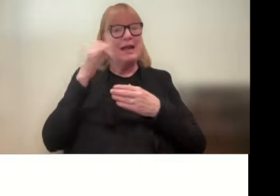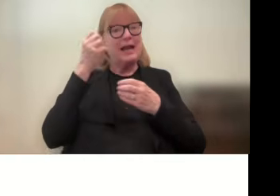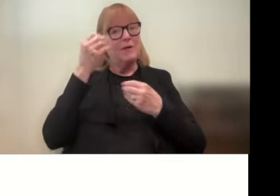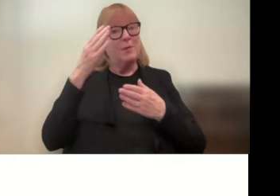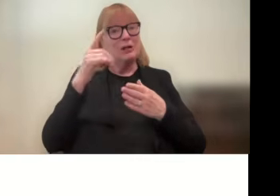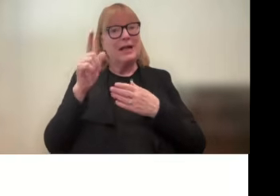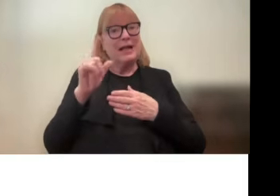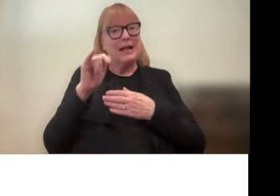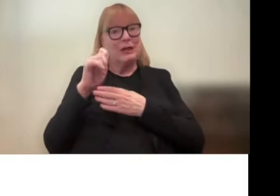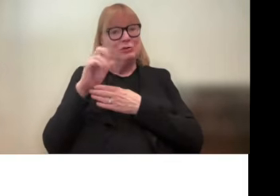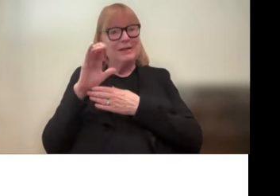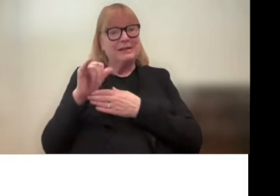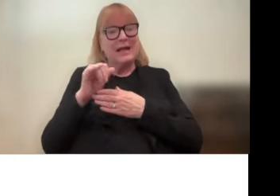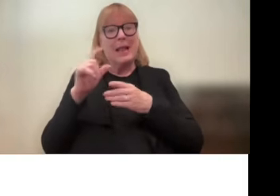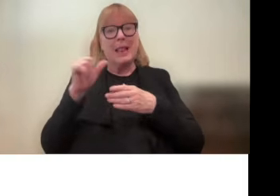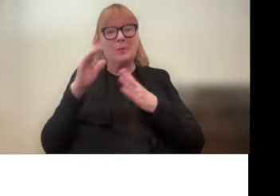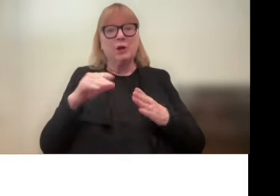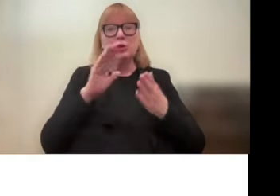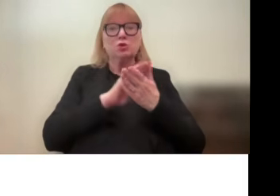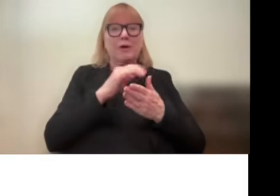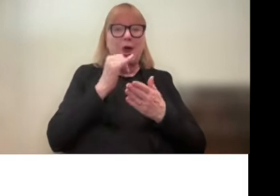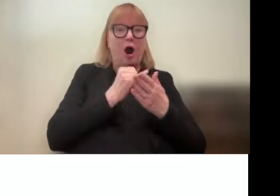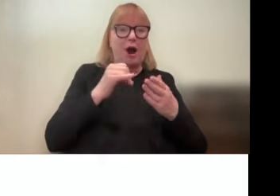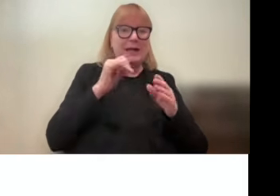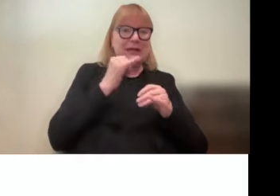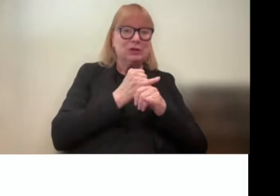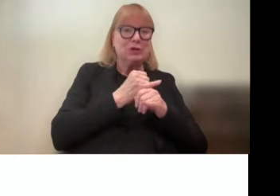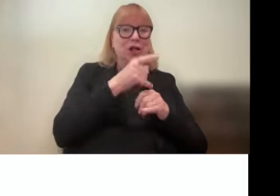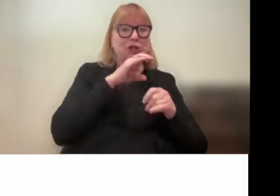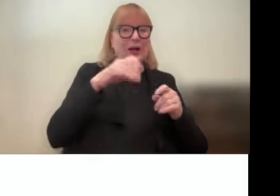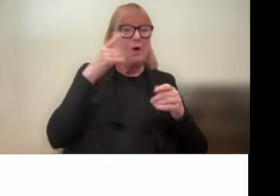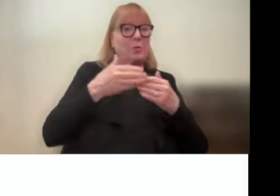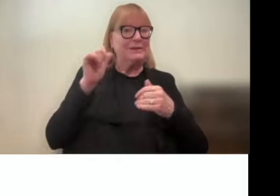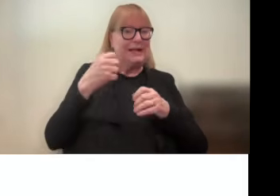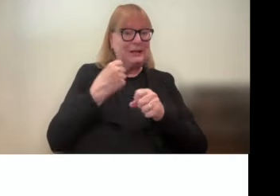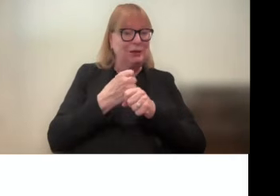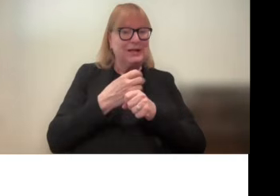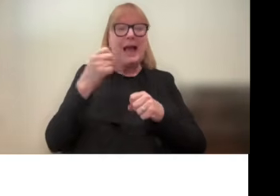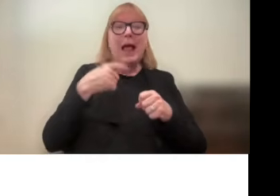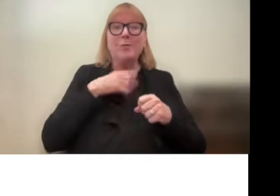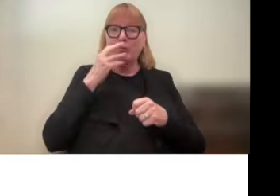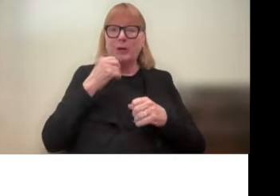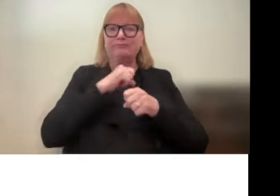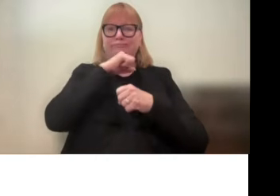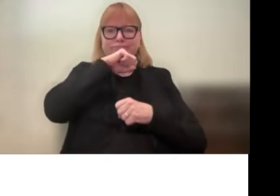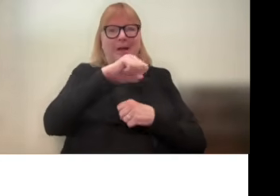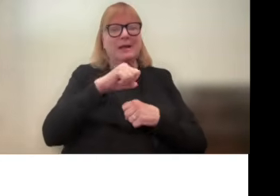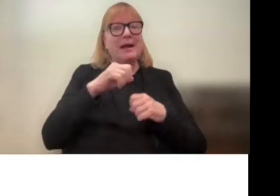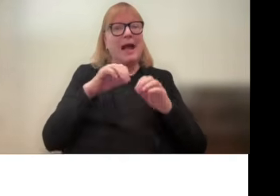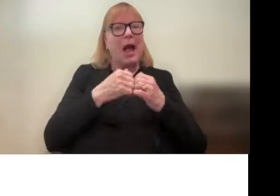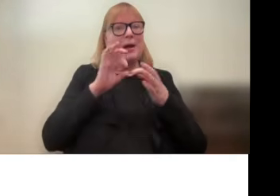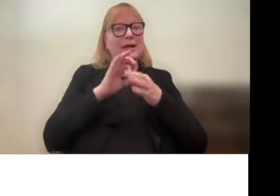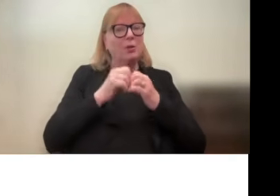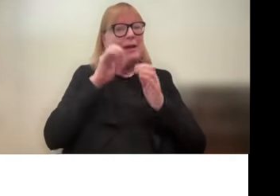literacy librarian at the School of the Art Institute in Chicago for almost 10 years. And I'm pretty passionate about how we